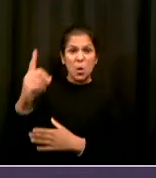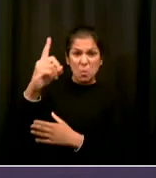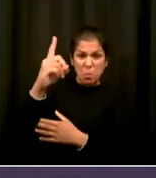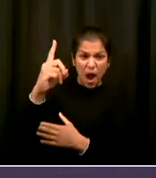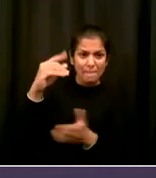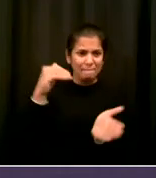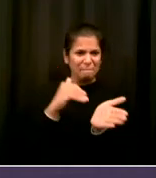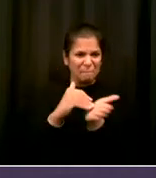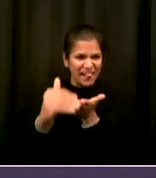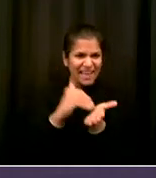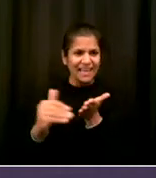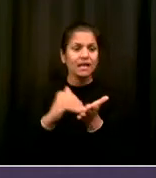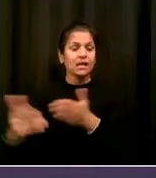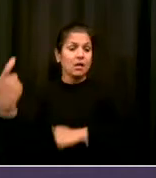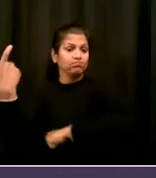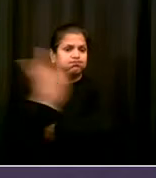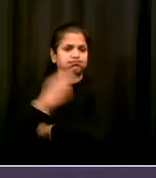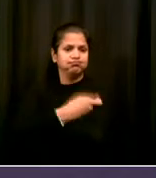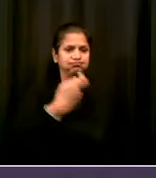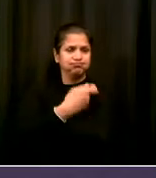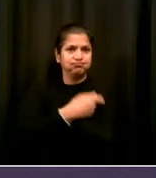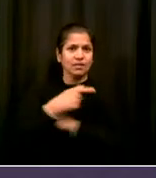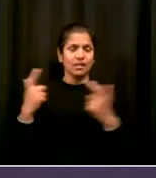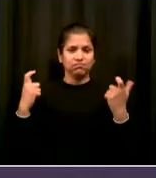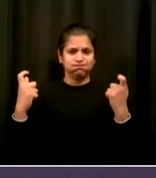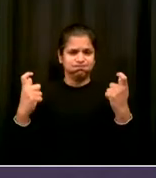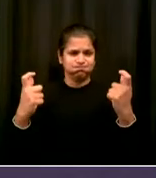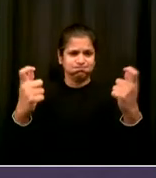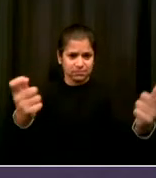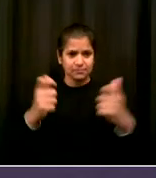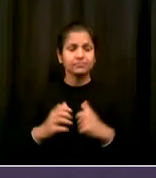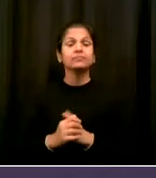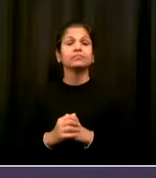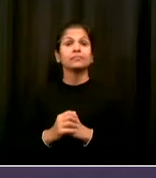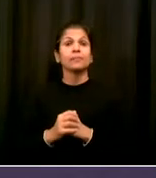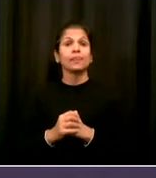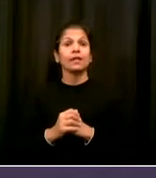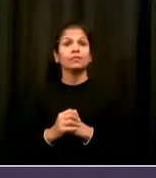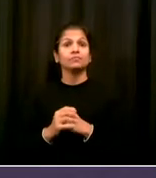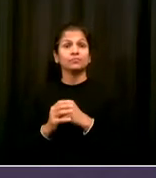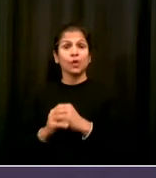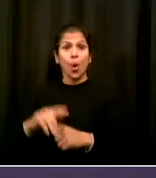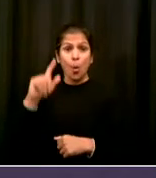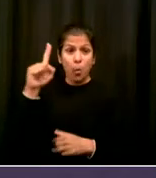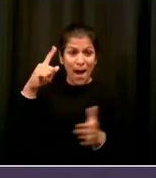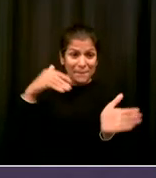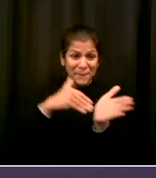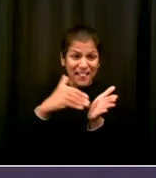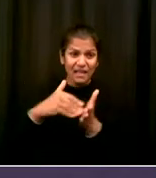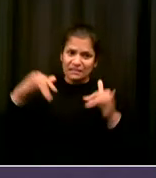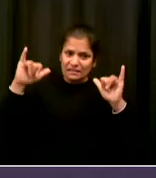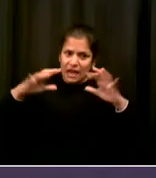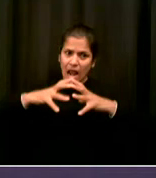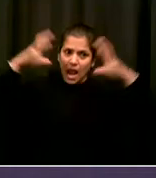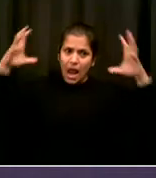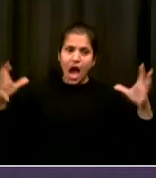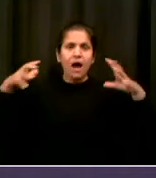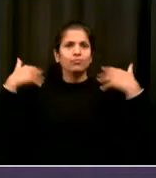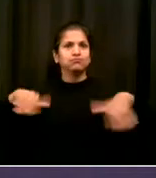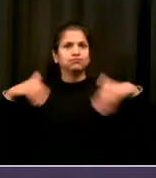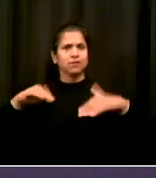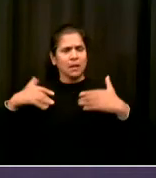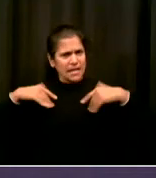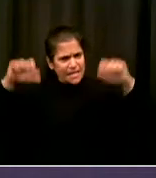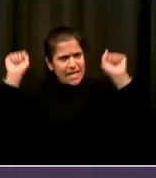This city can do it. The amazing healthcare professionals of this city are ready. We're going to set